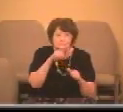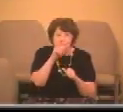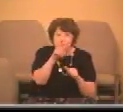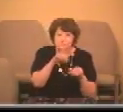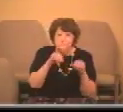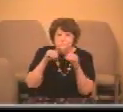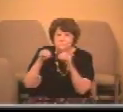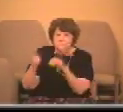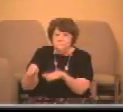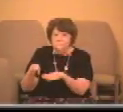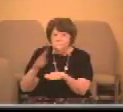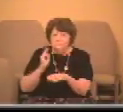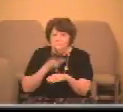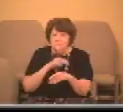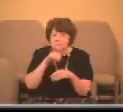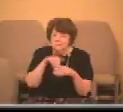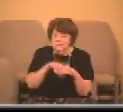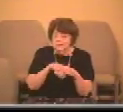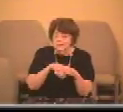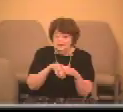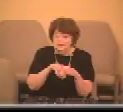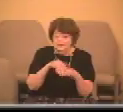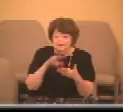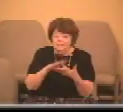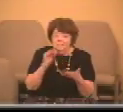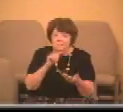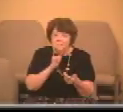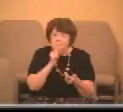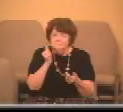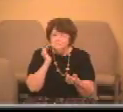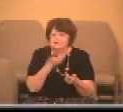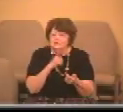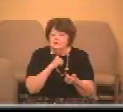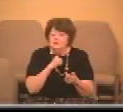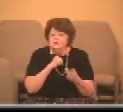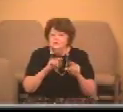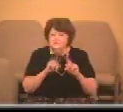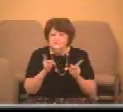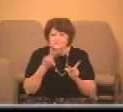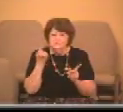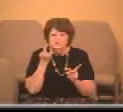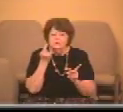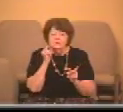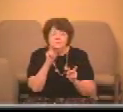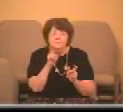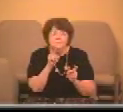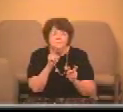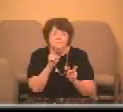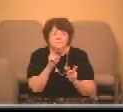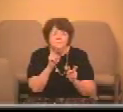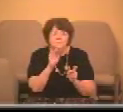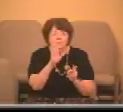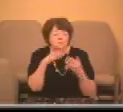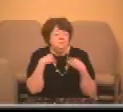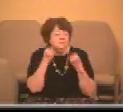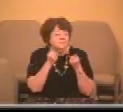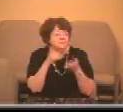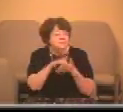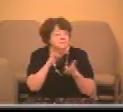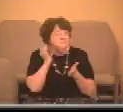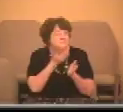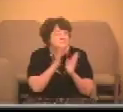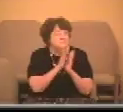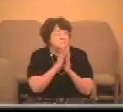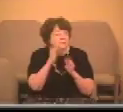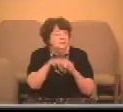in can be found not in ourselves, but always in you and in your strength. This is our prayer in the